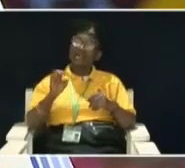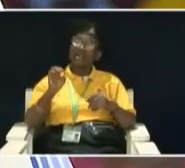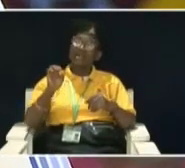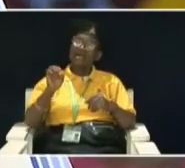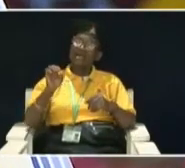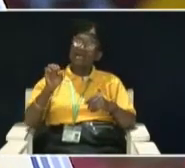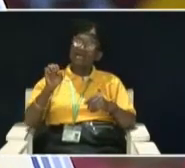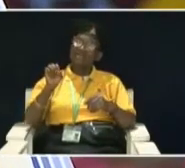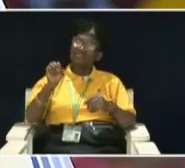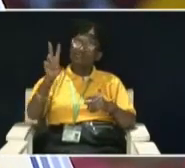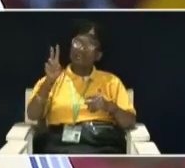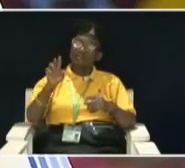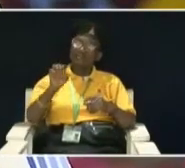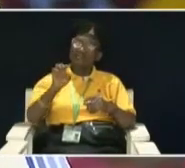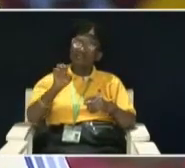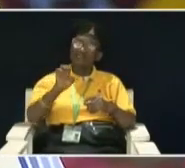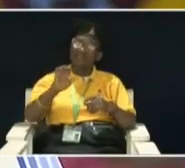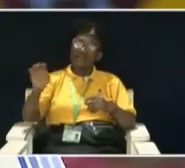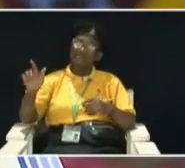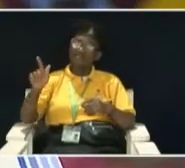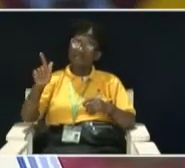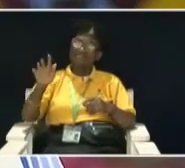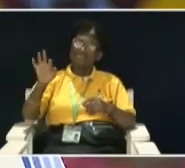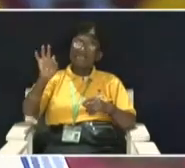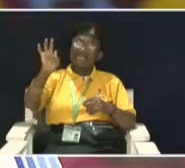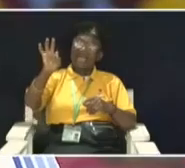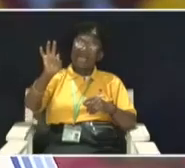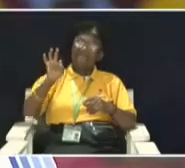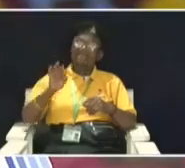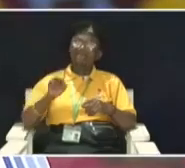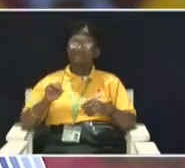29. Hebrews 12, verse